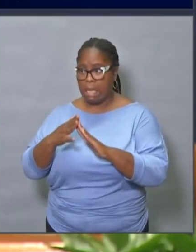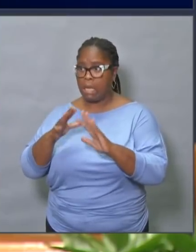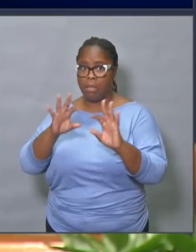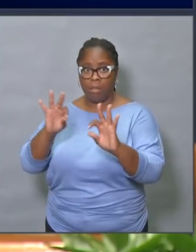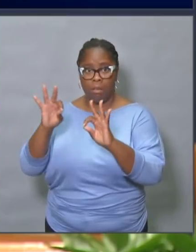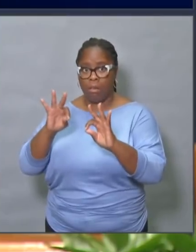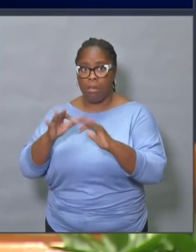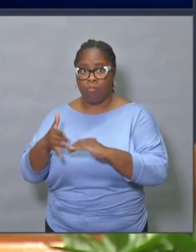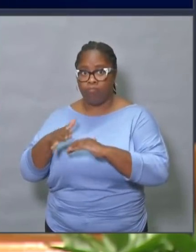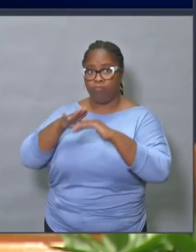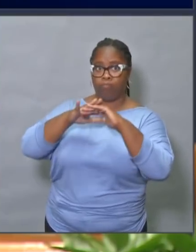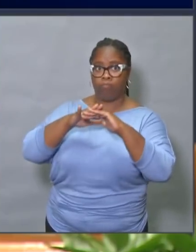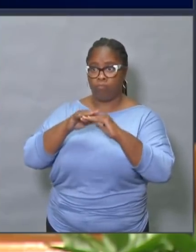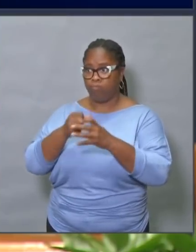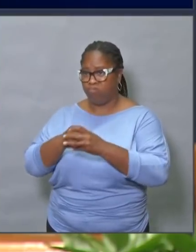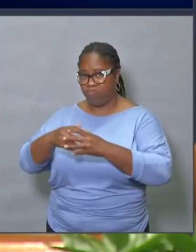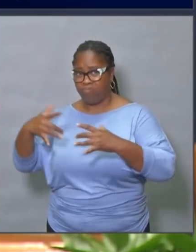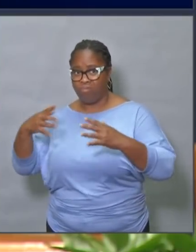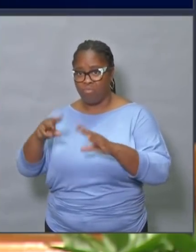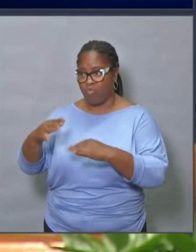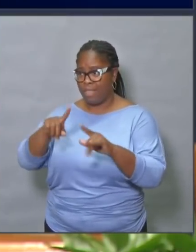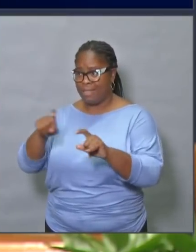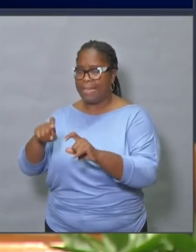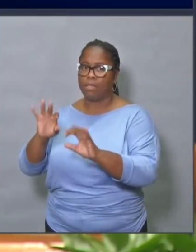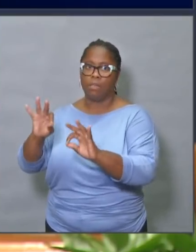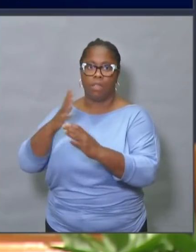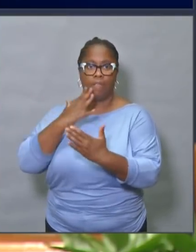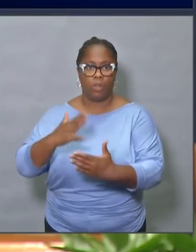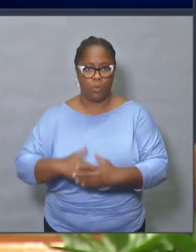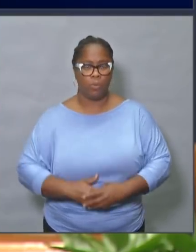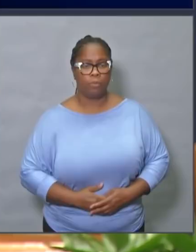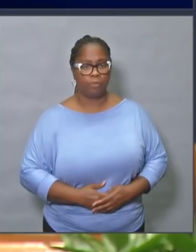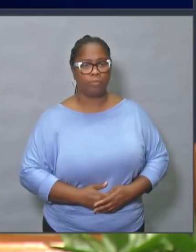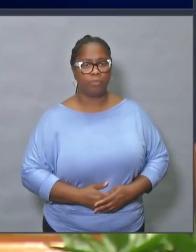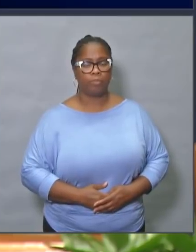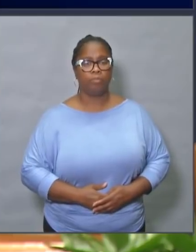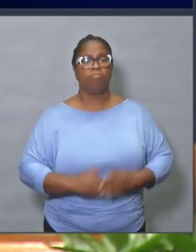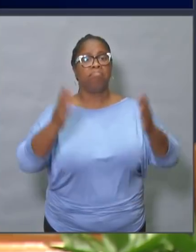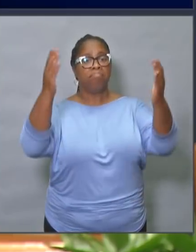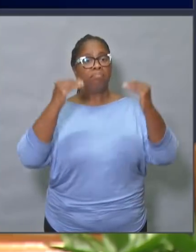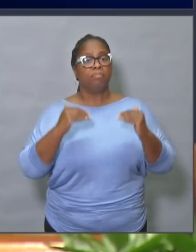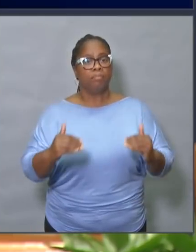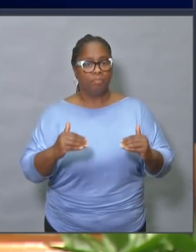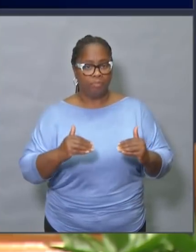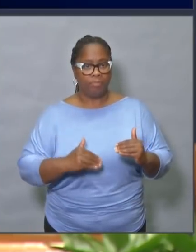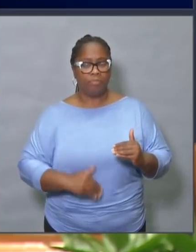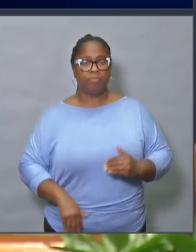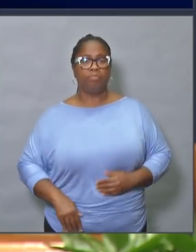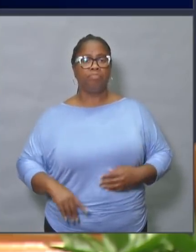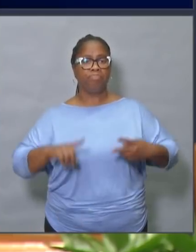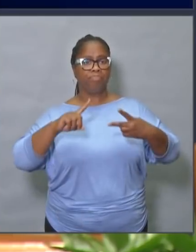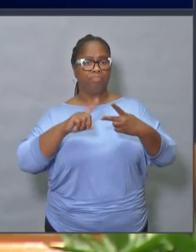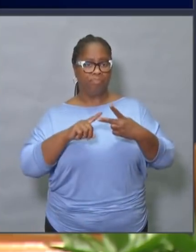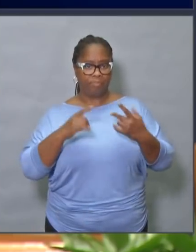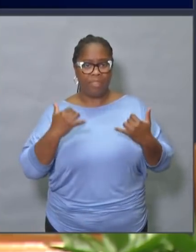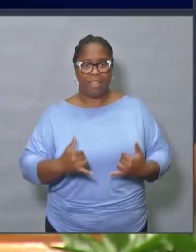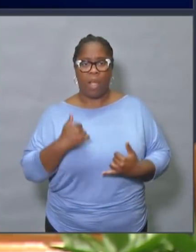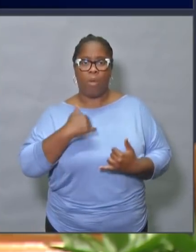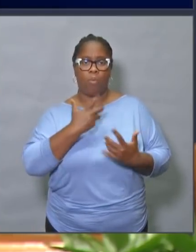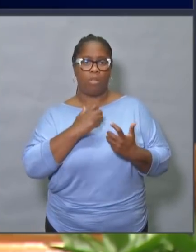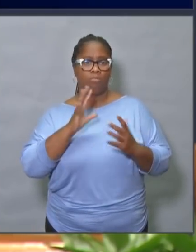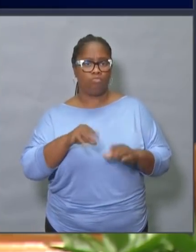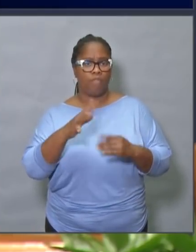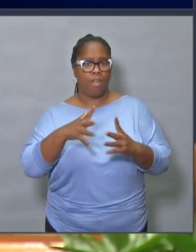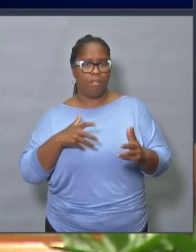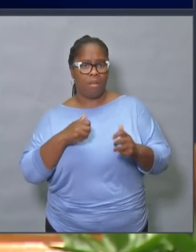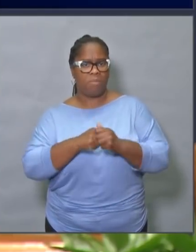optimum capacity here across the county. Now I do want to turn to a couple of slides to provide you with an update on